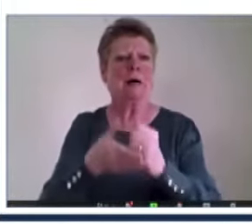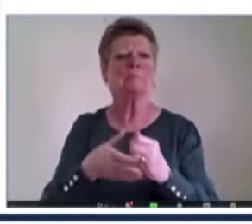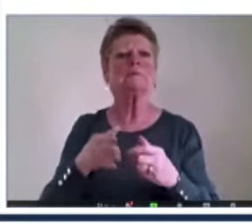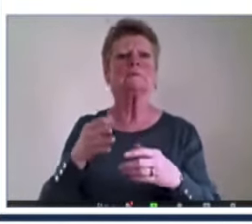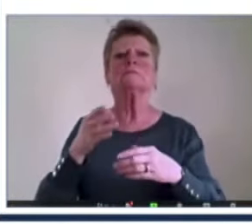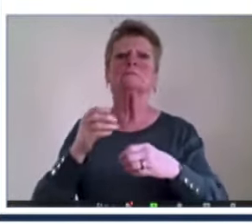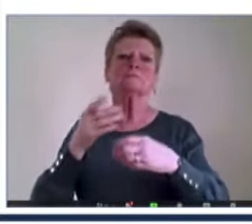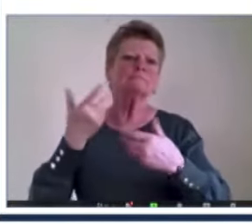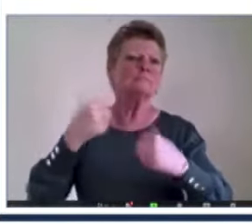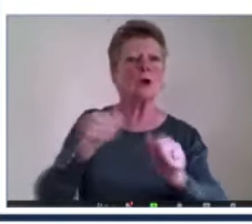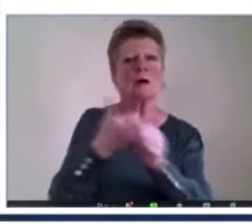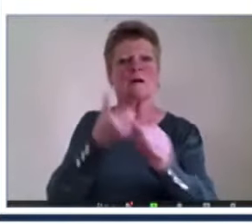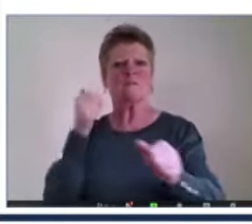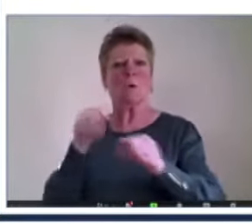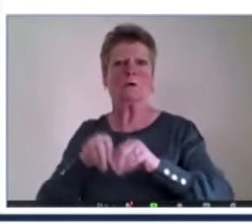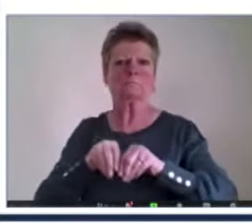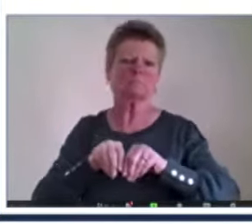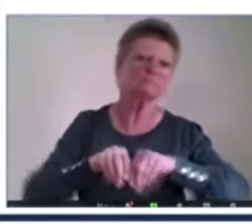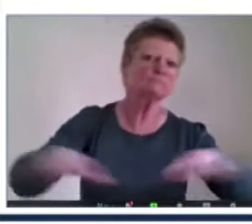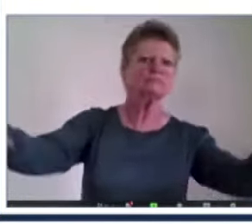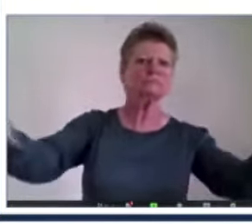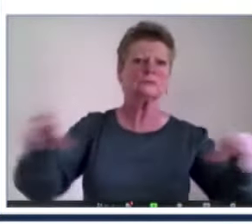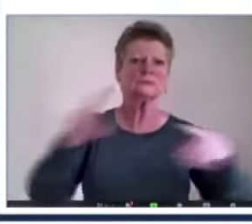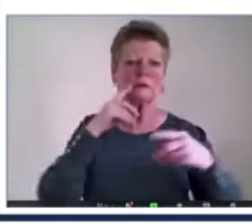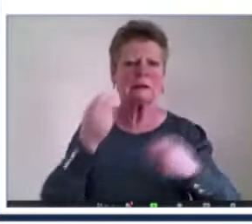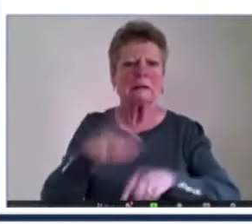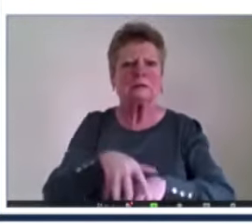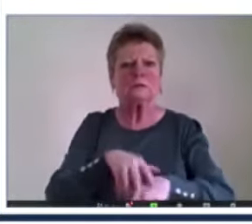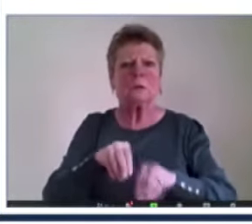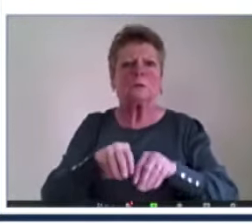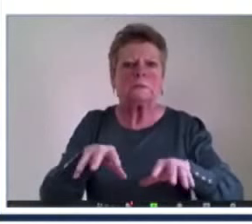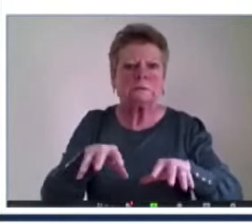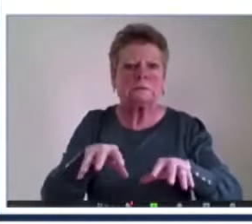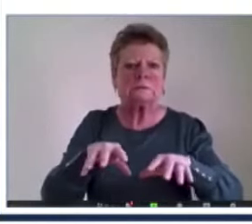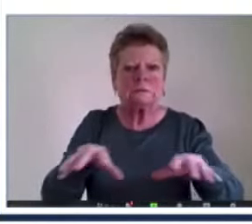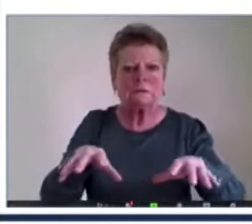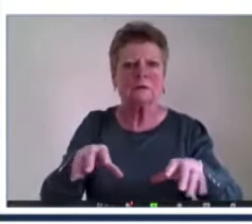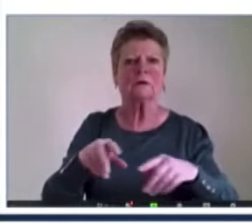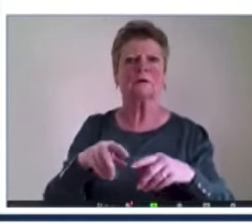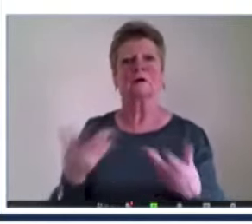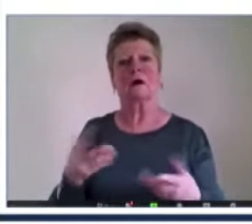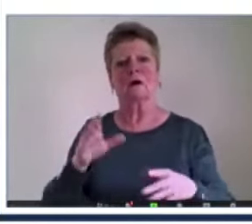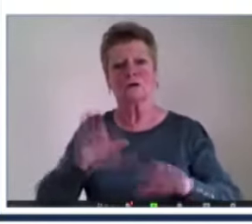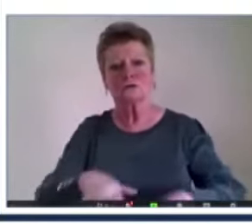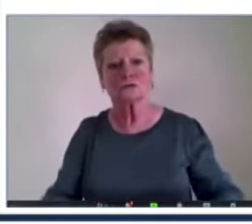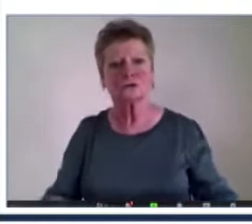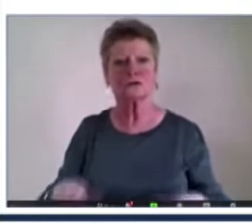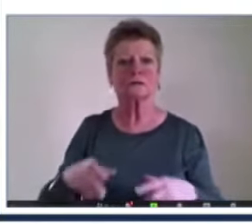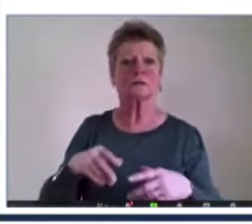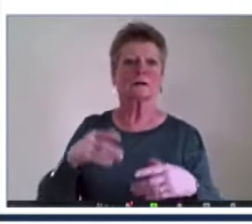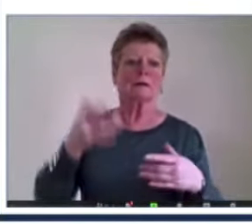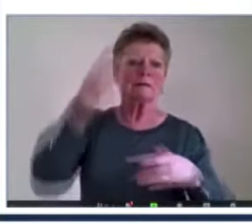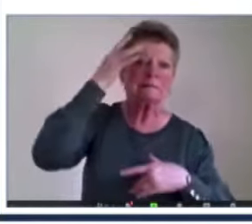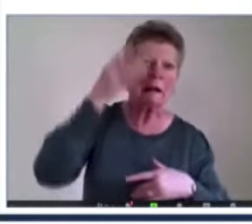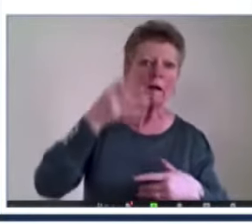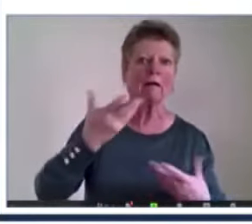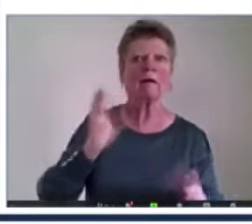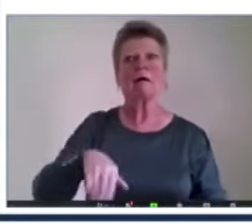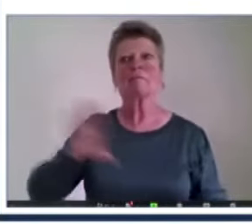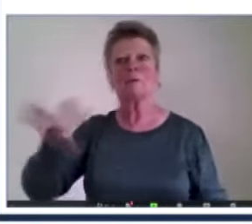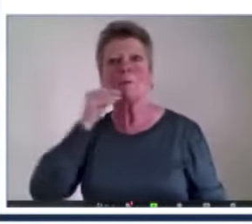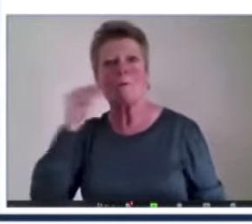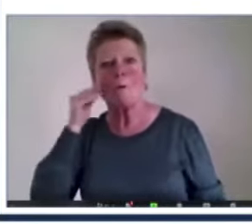potential transmission within that school environment, and then kids and teachers perhaps having to be off because they're now infected. This